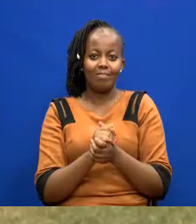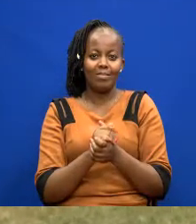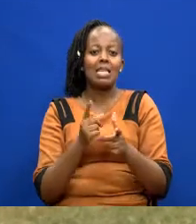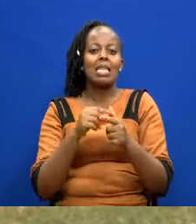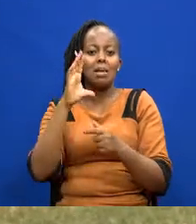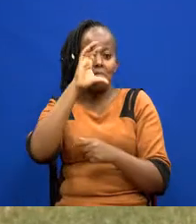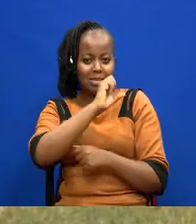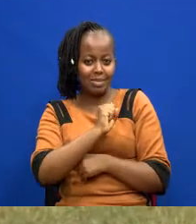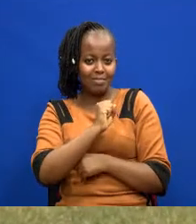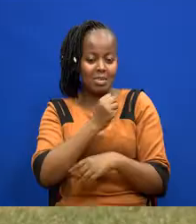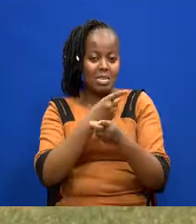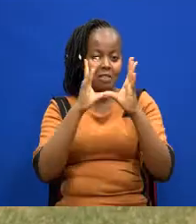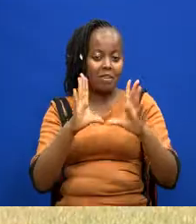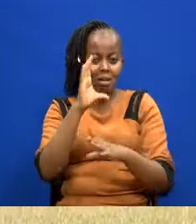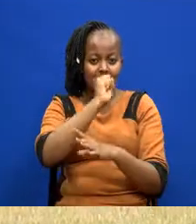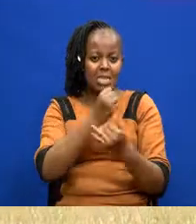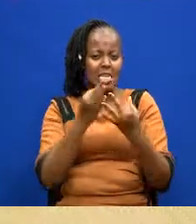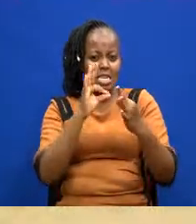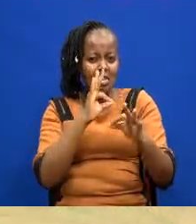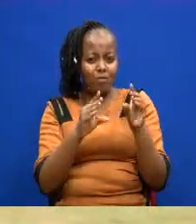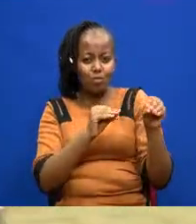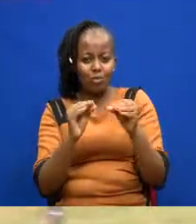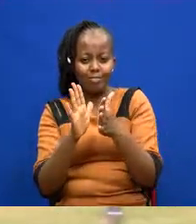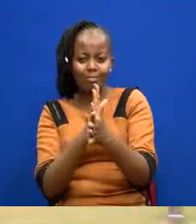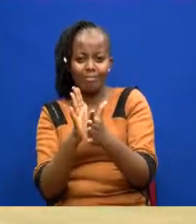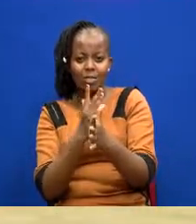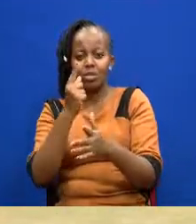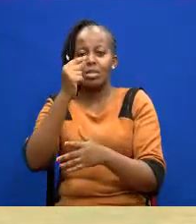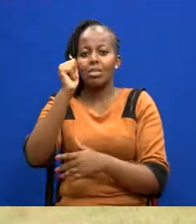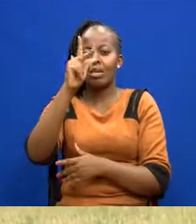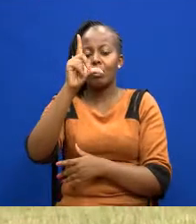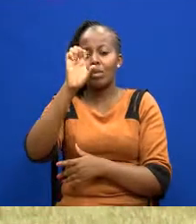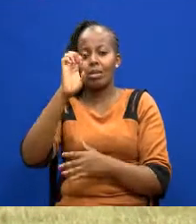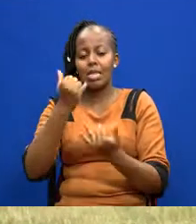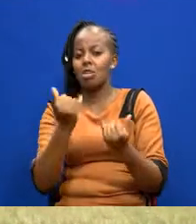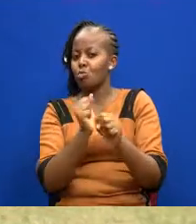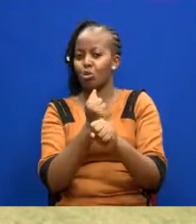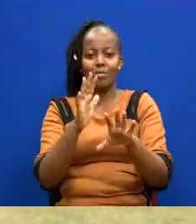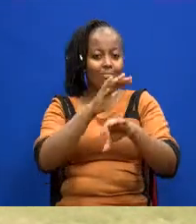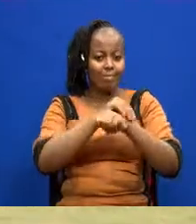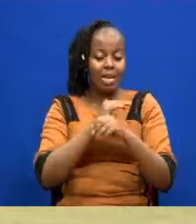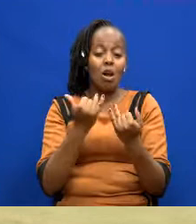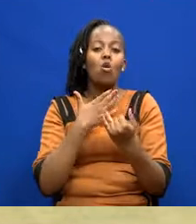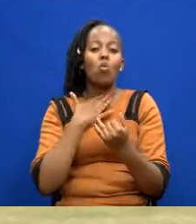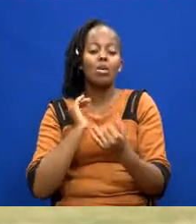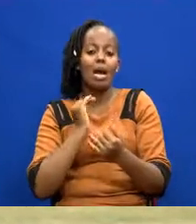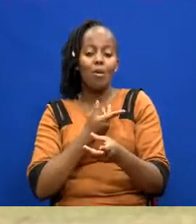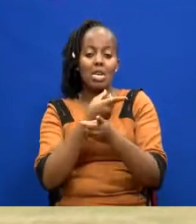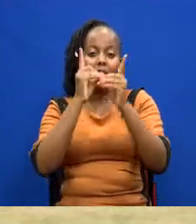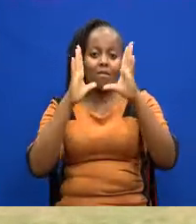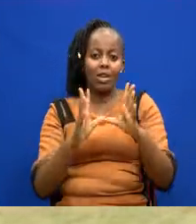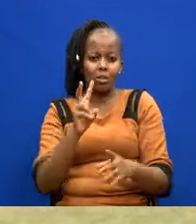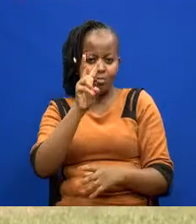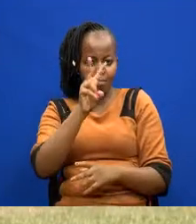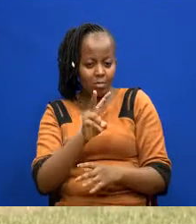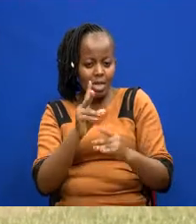And they miss. If you rush into the tackle, you won't get it. So we want our tacklers to time